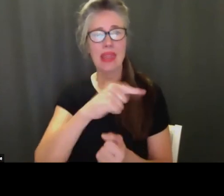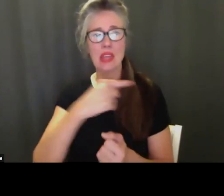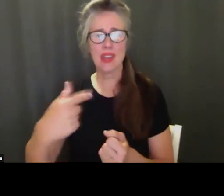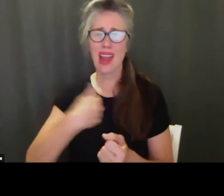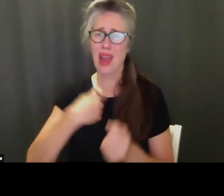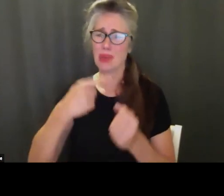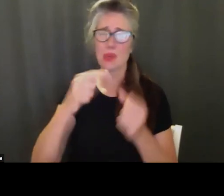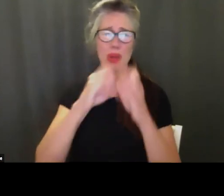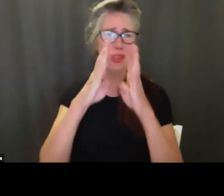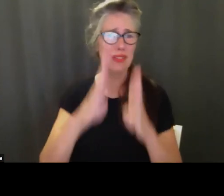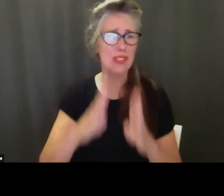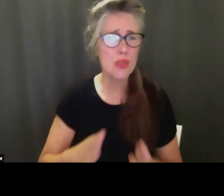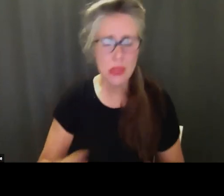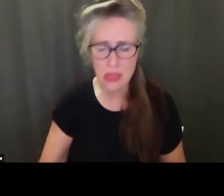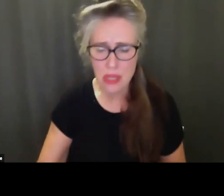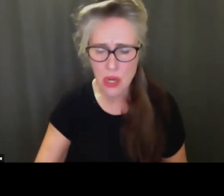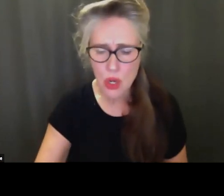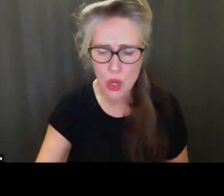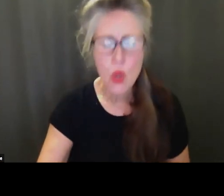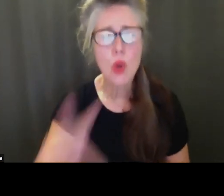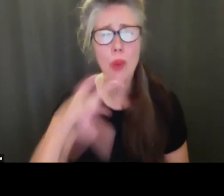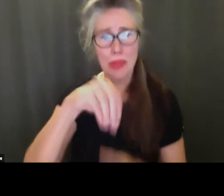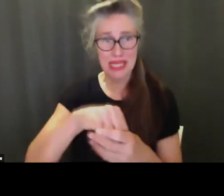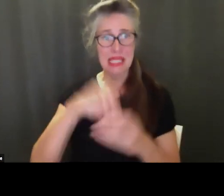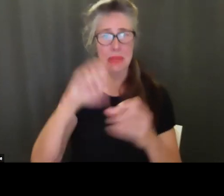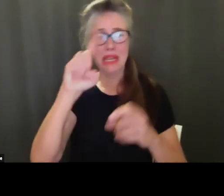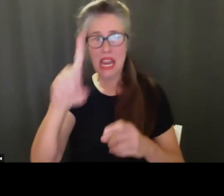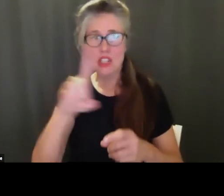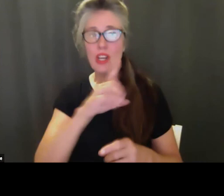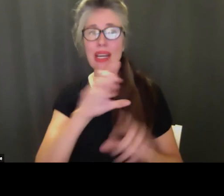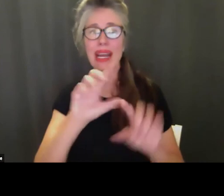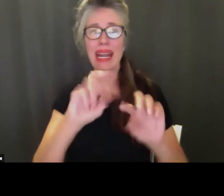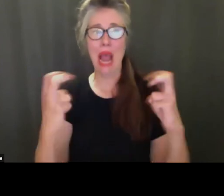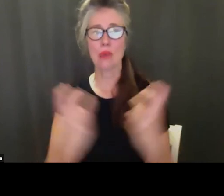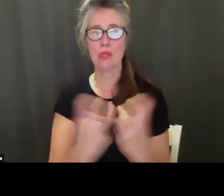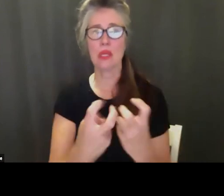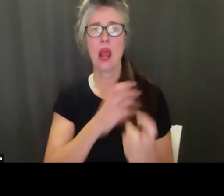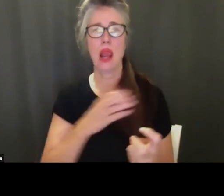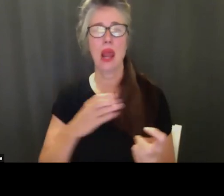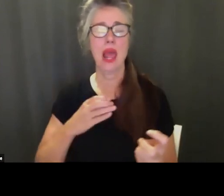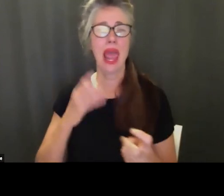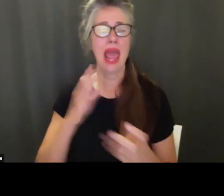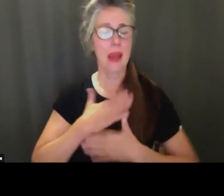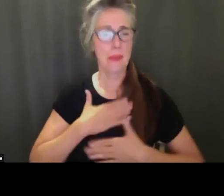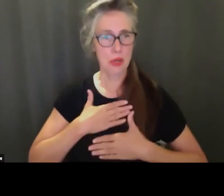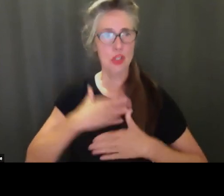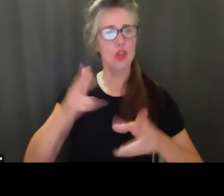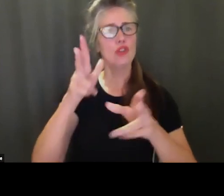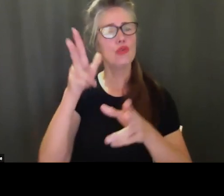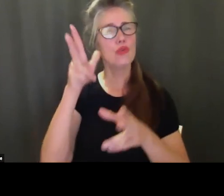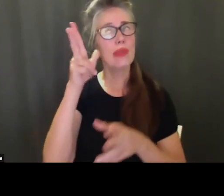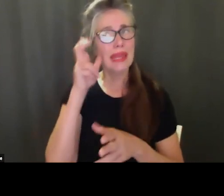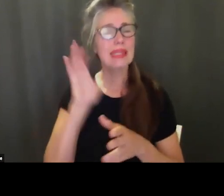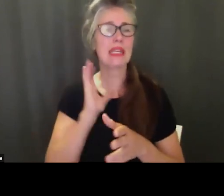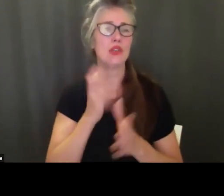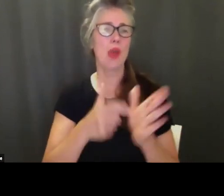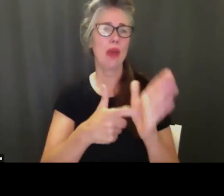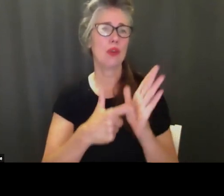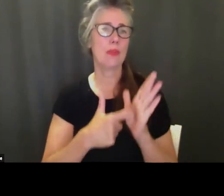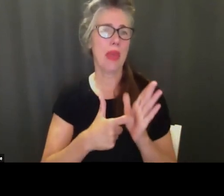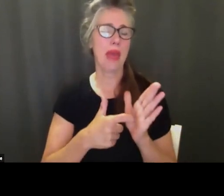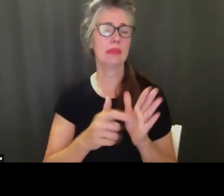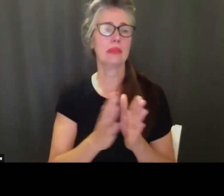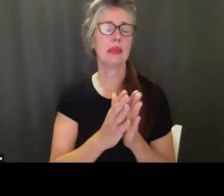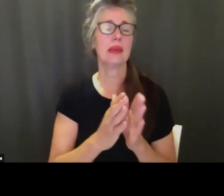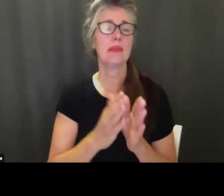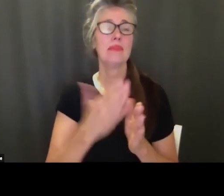who participated in the education conference, and I appreciate you all listening to our demands. I would like to thank the school board